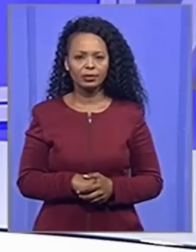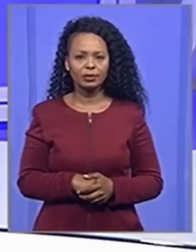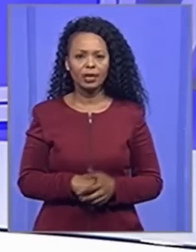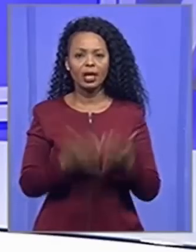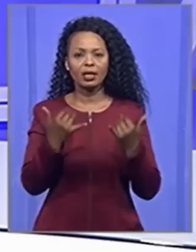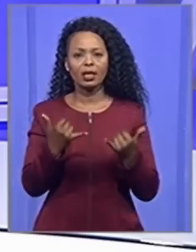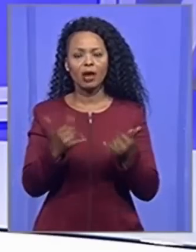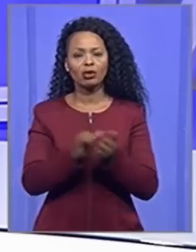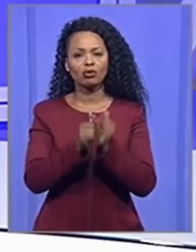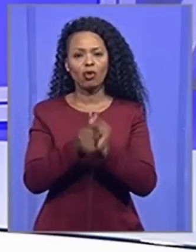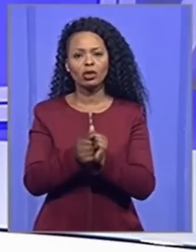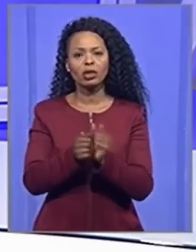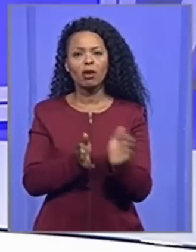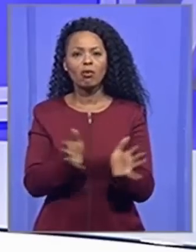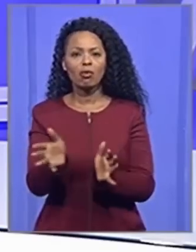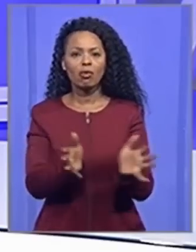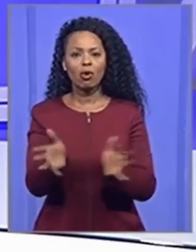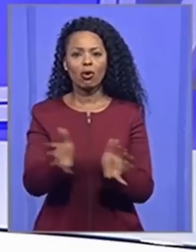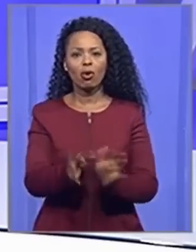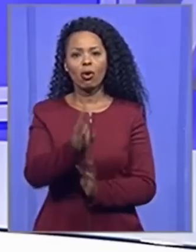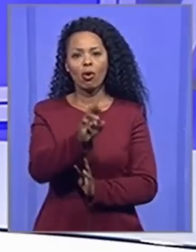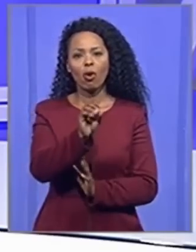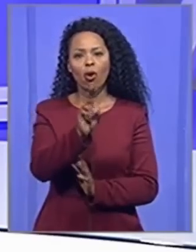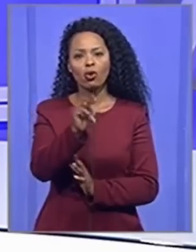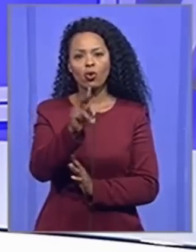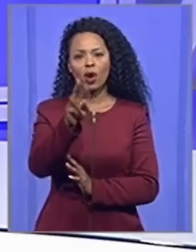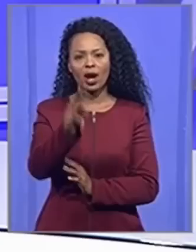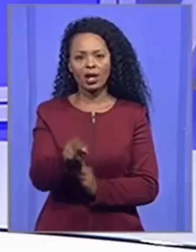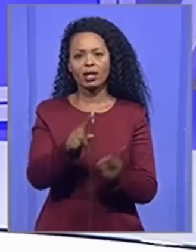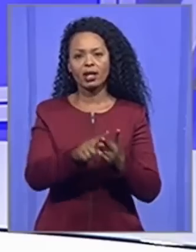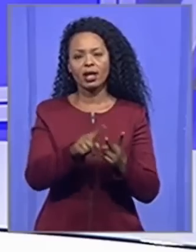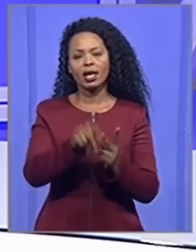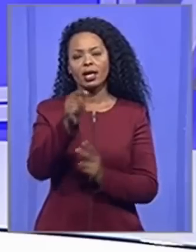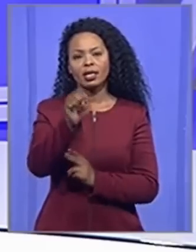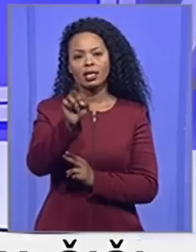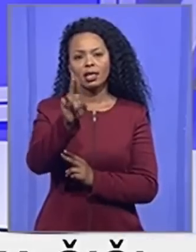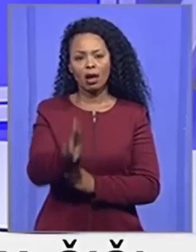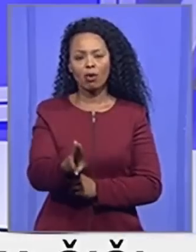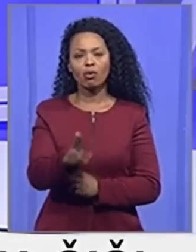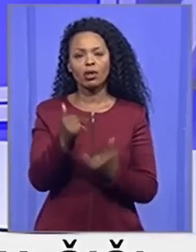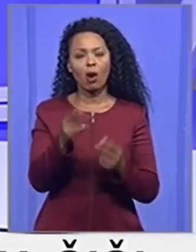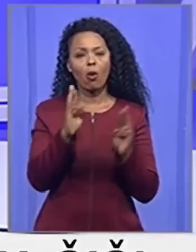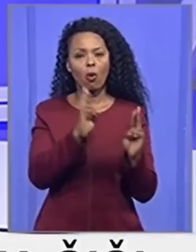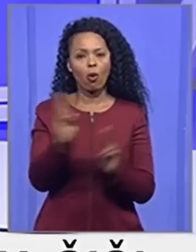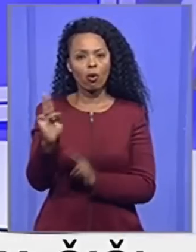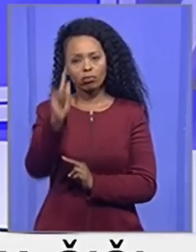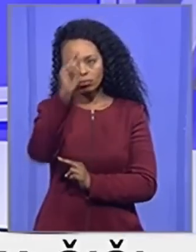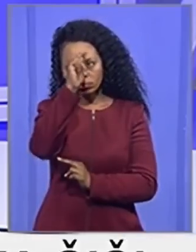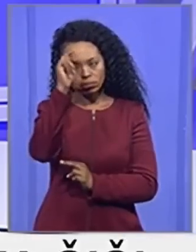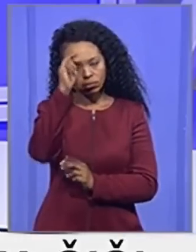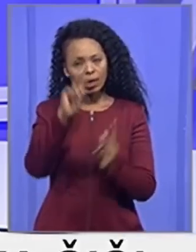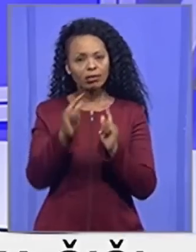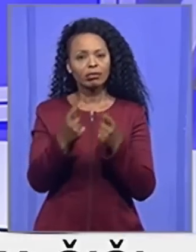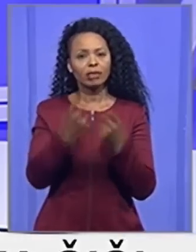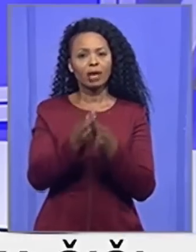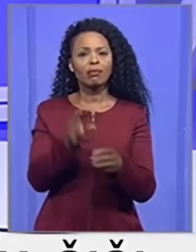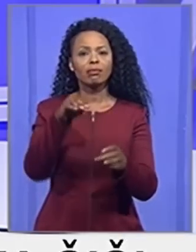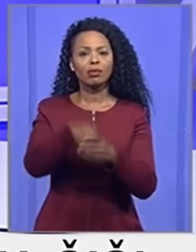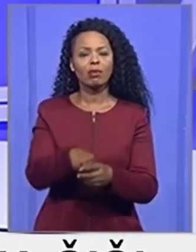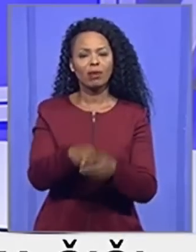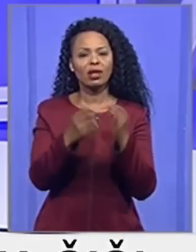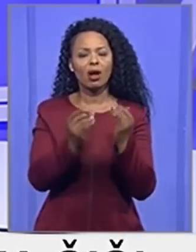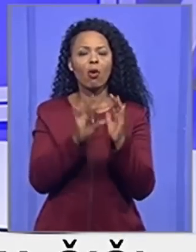Dibapadi tša kgwele ya maoto tša setšhaba Ronwen Williams le Percy Tau ba holofela gore Bafana e tla ya dipapading tša kgwele